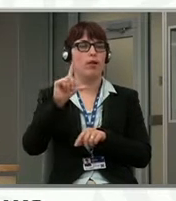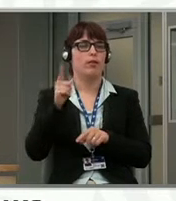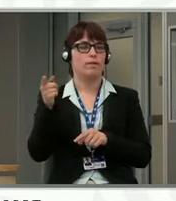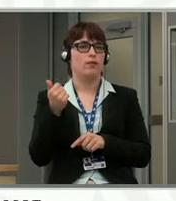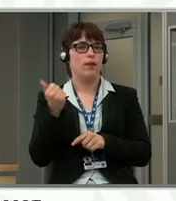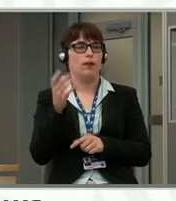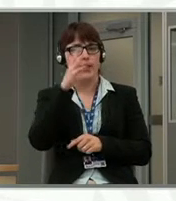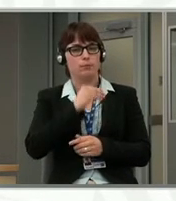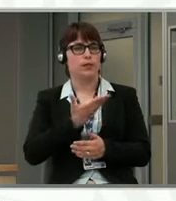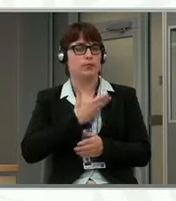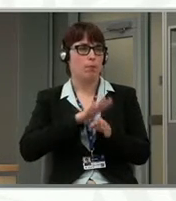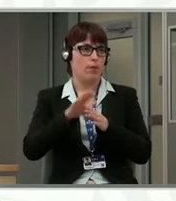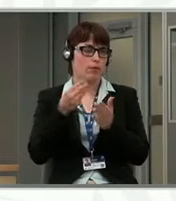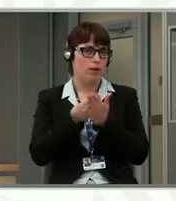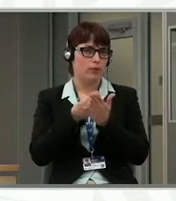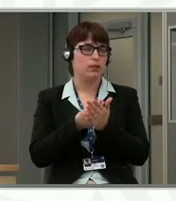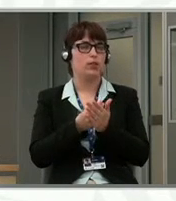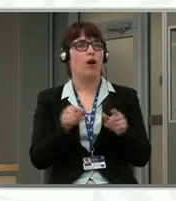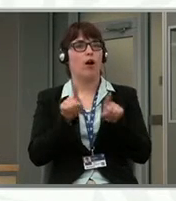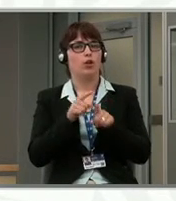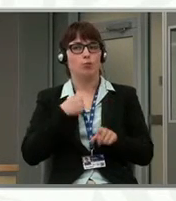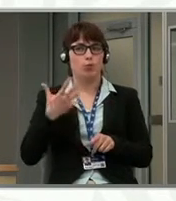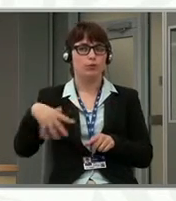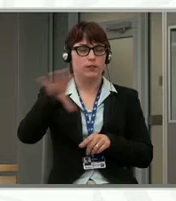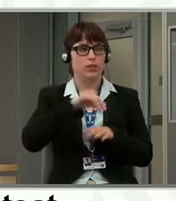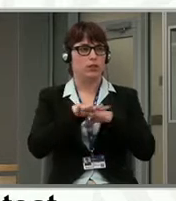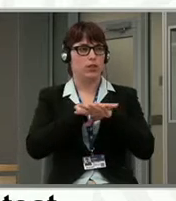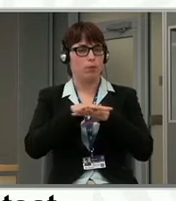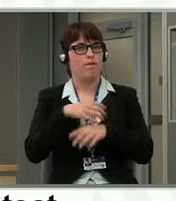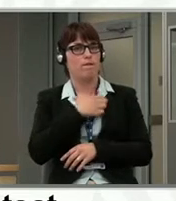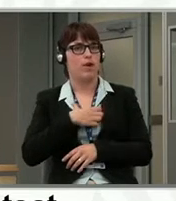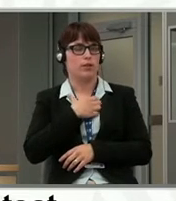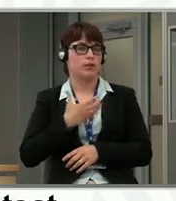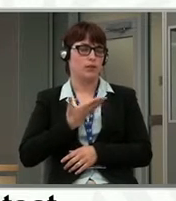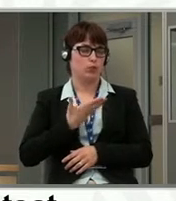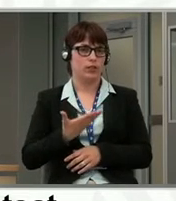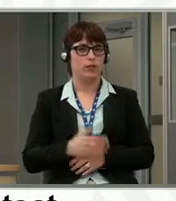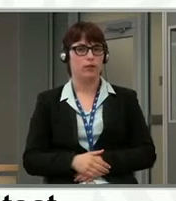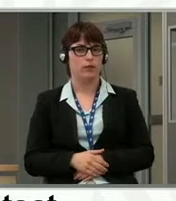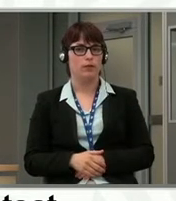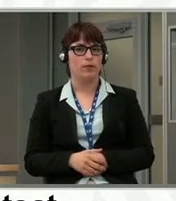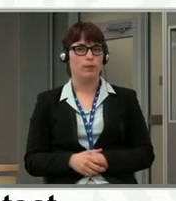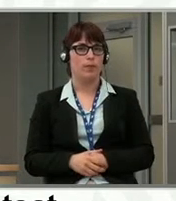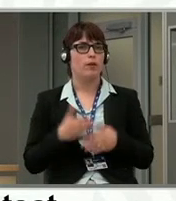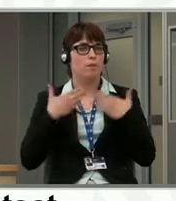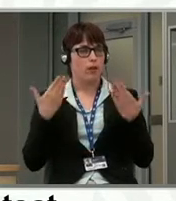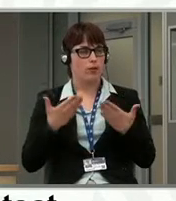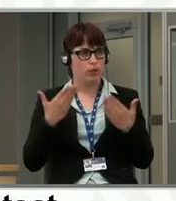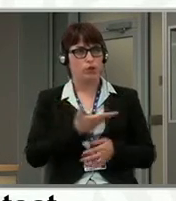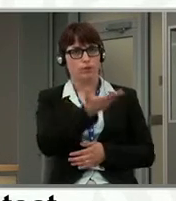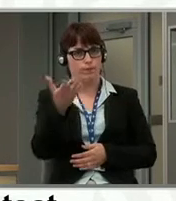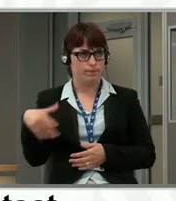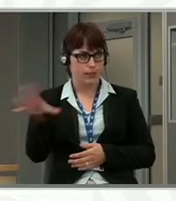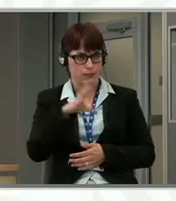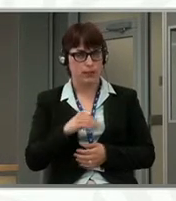their rights, and improve the possibility of living full-bodied lives that would